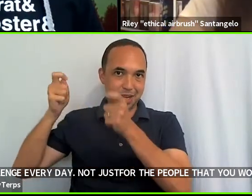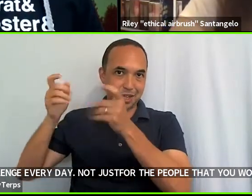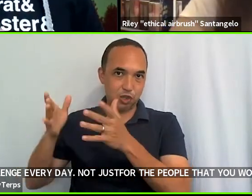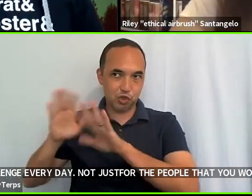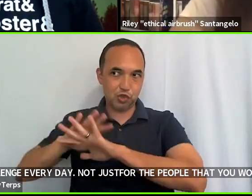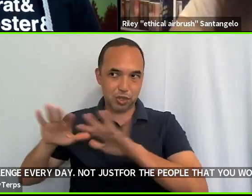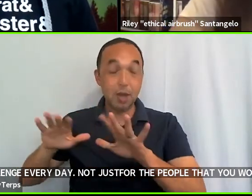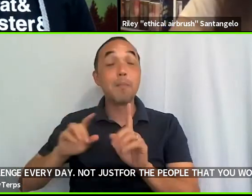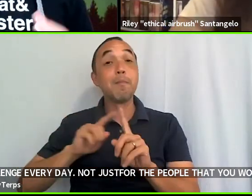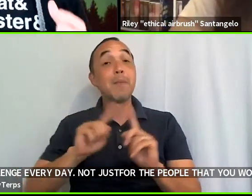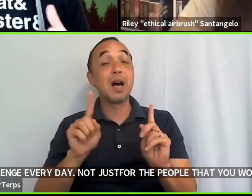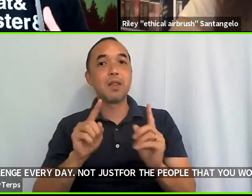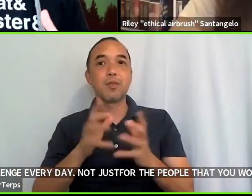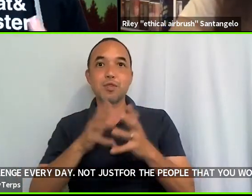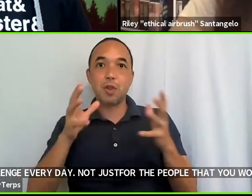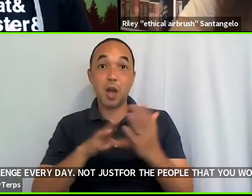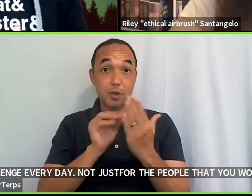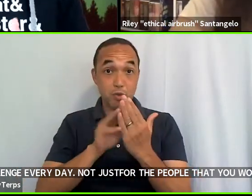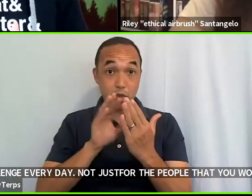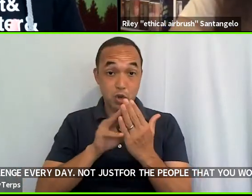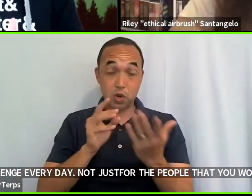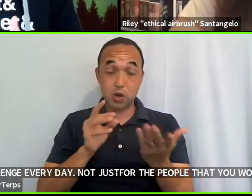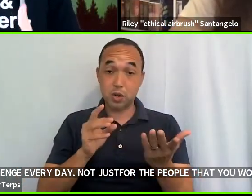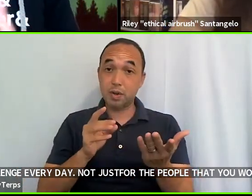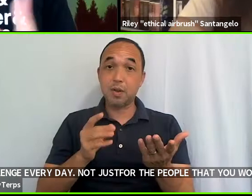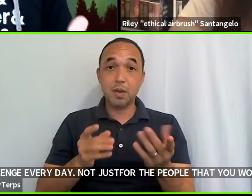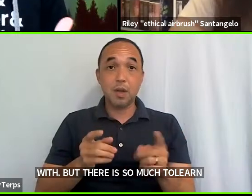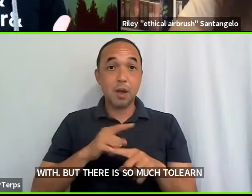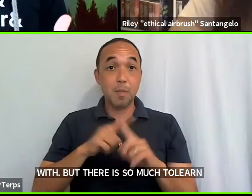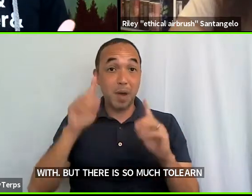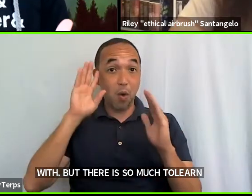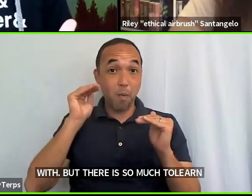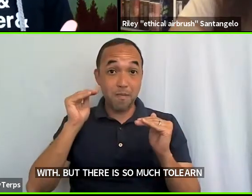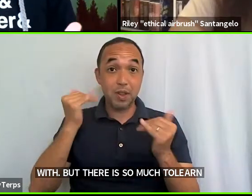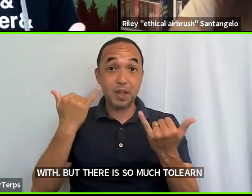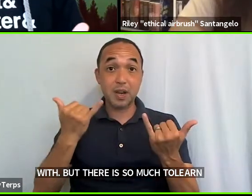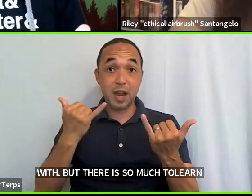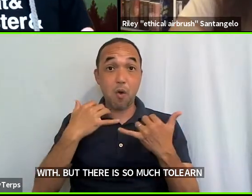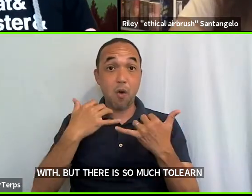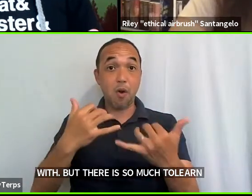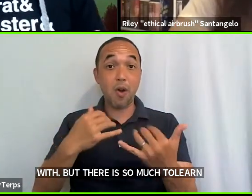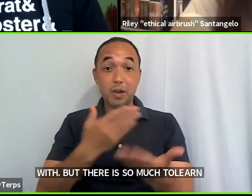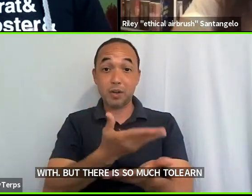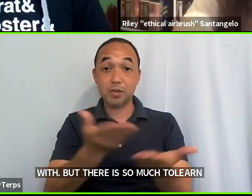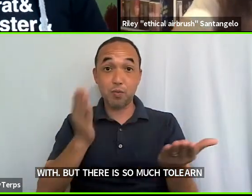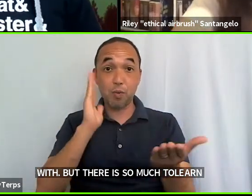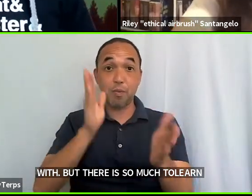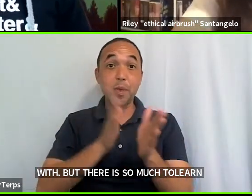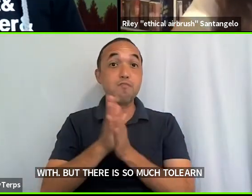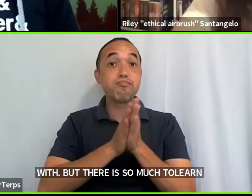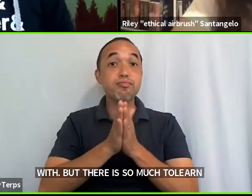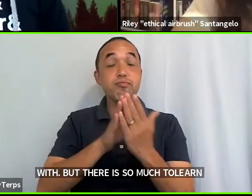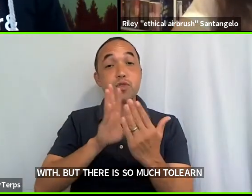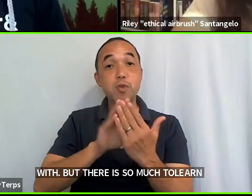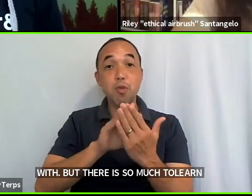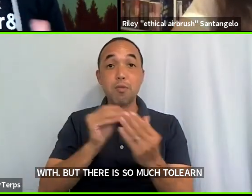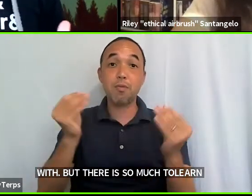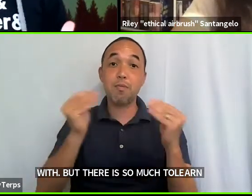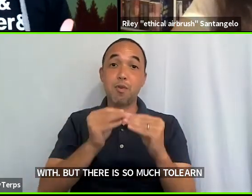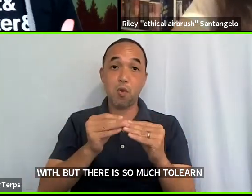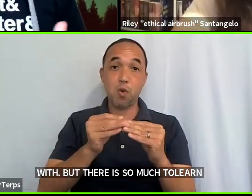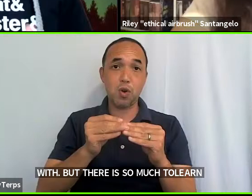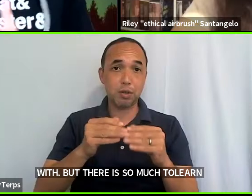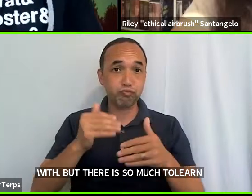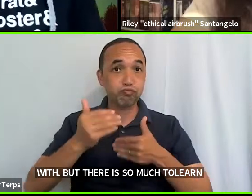learn, obviously, that we've sort of scratched the surface, but hopefully you'll all be more interested in learning more about this and keep